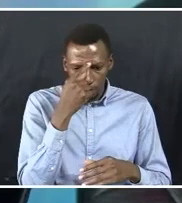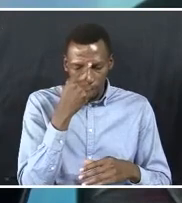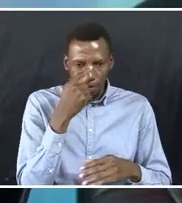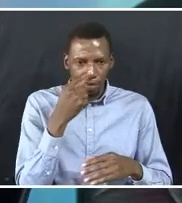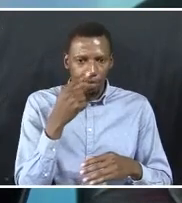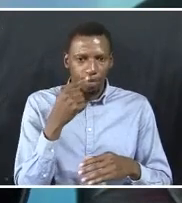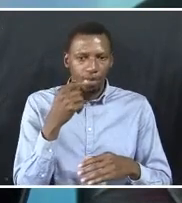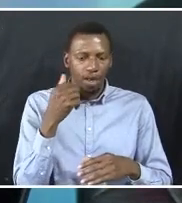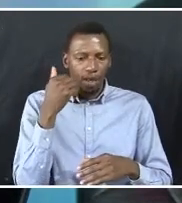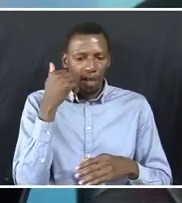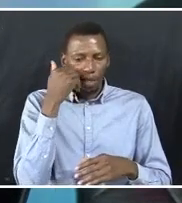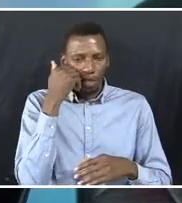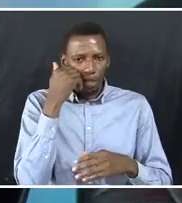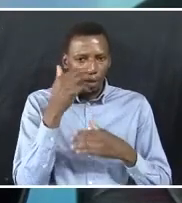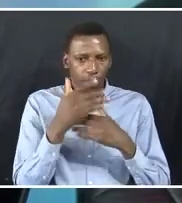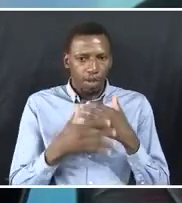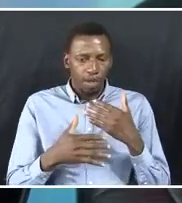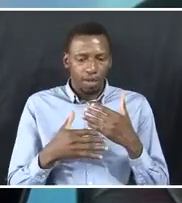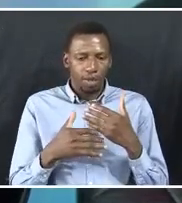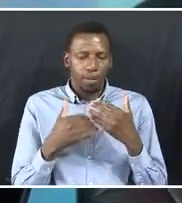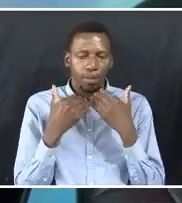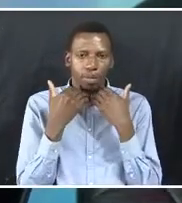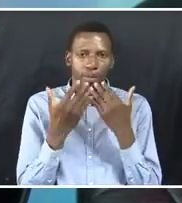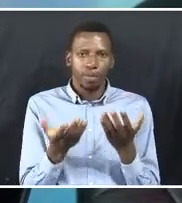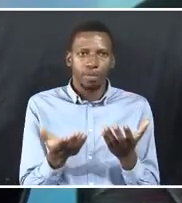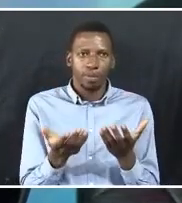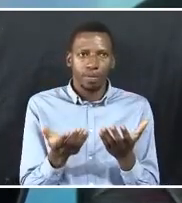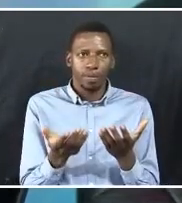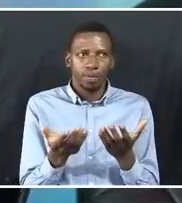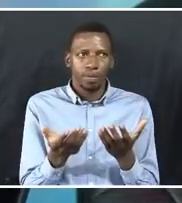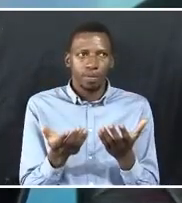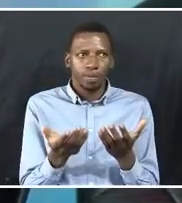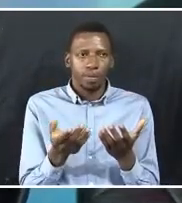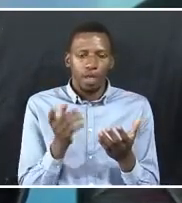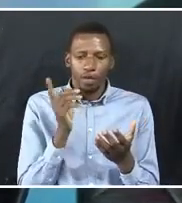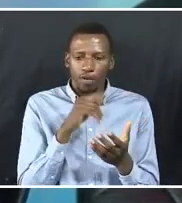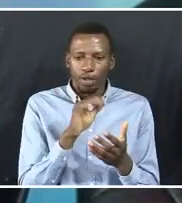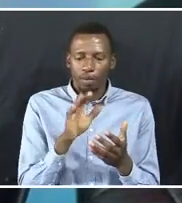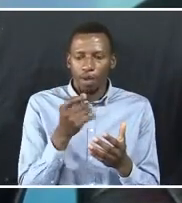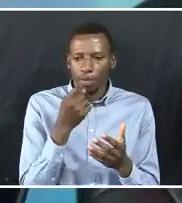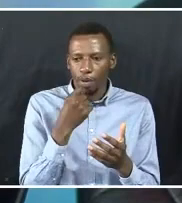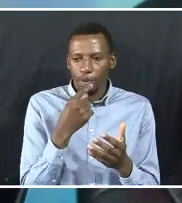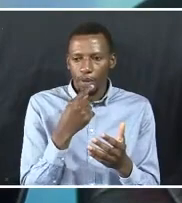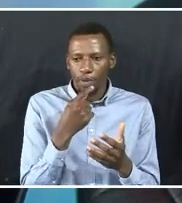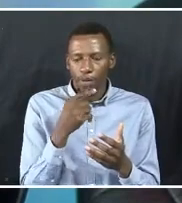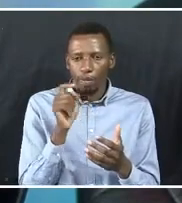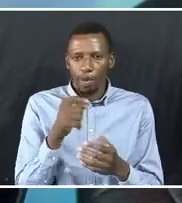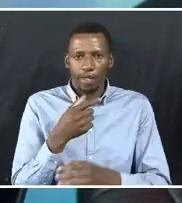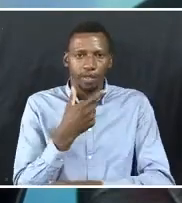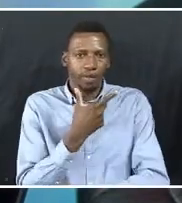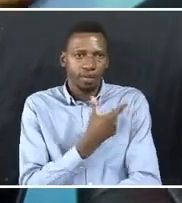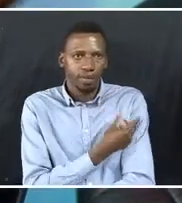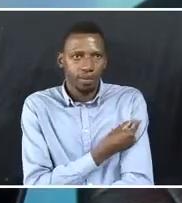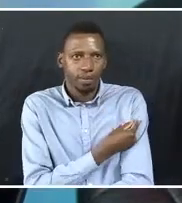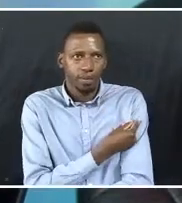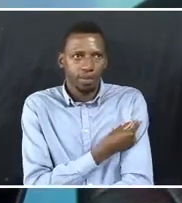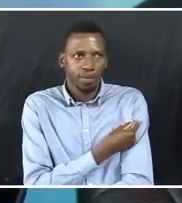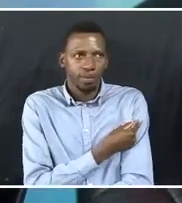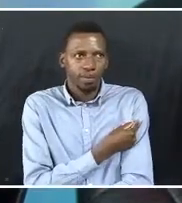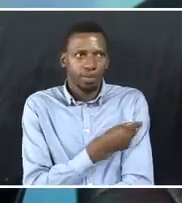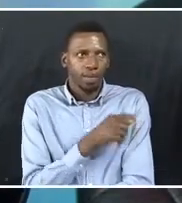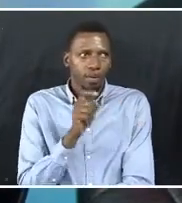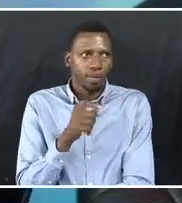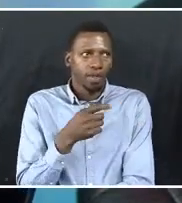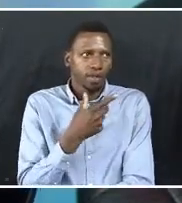medications. He's yet to take vaccinations because they take vaccinations again one